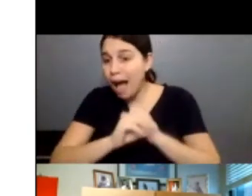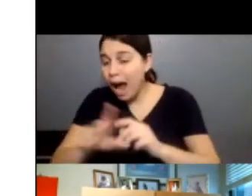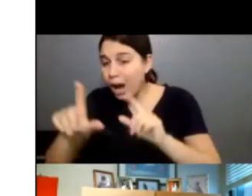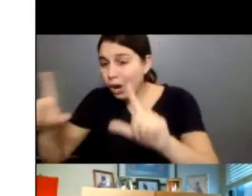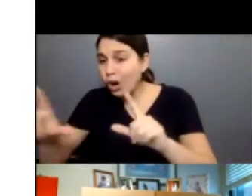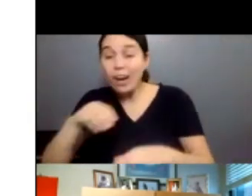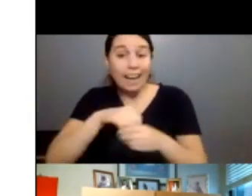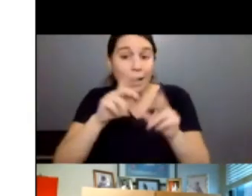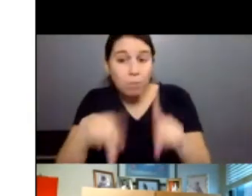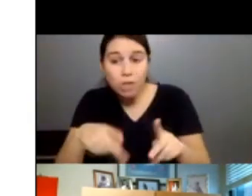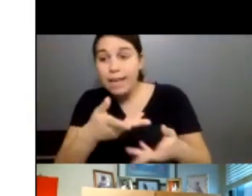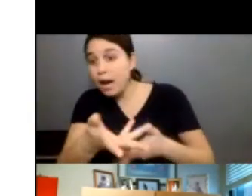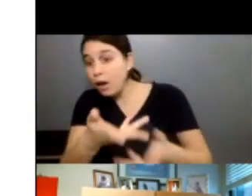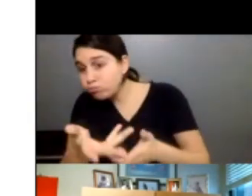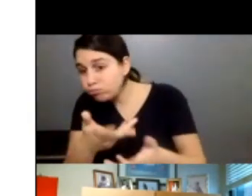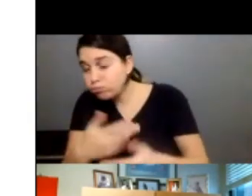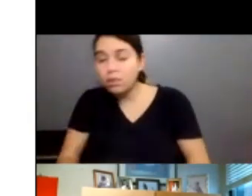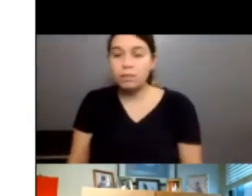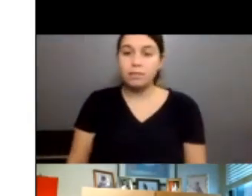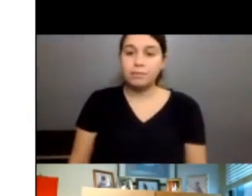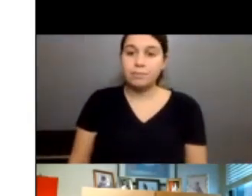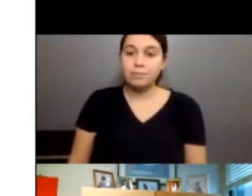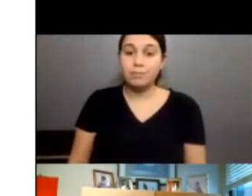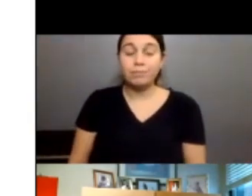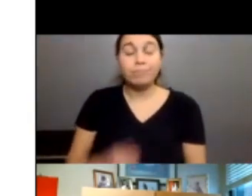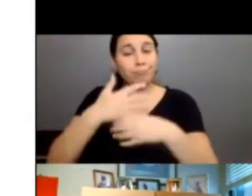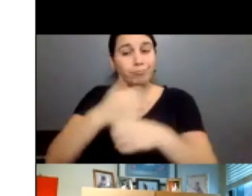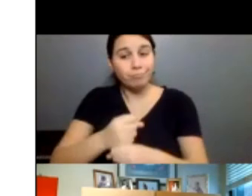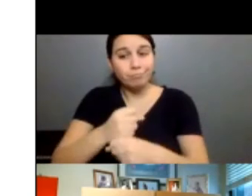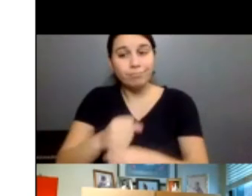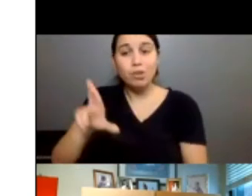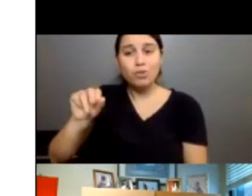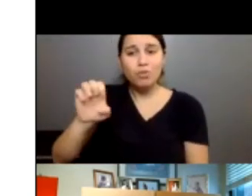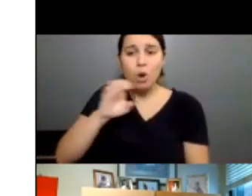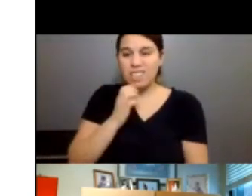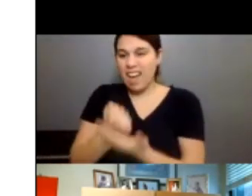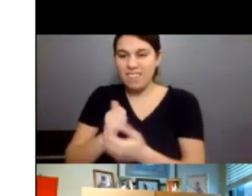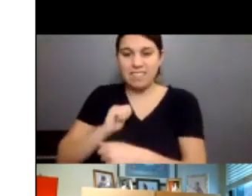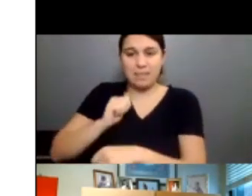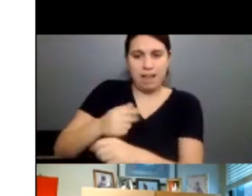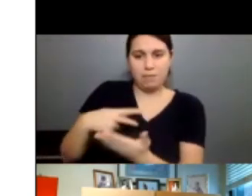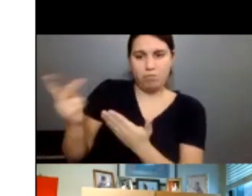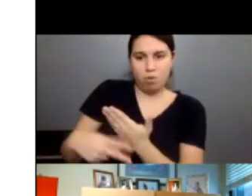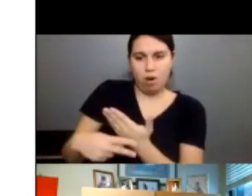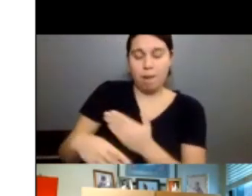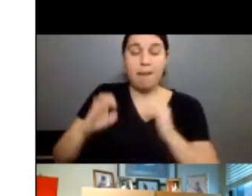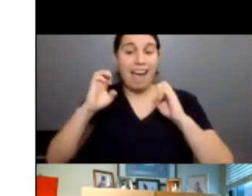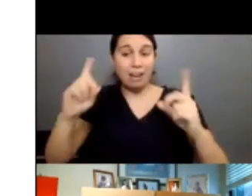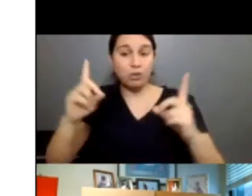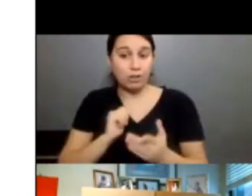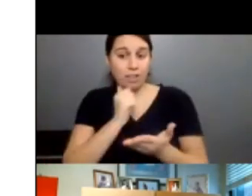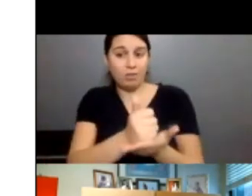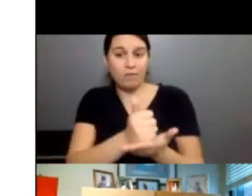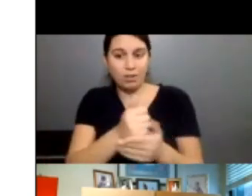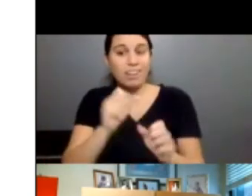the office for prenatal visit. In summary, Rose is an evidence-based program, educational intervention that reduces